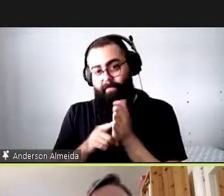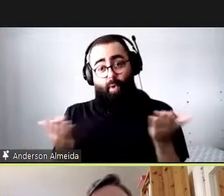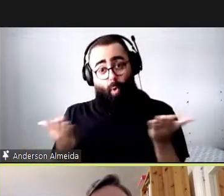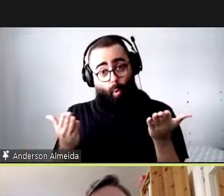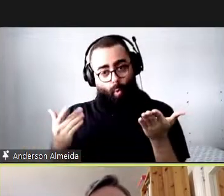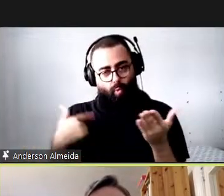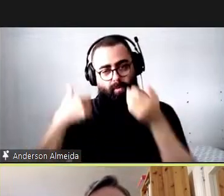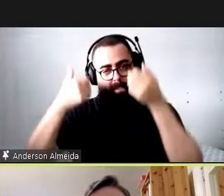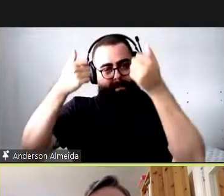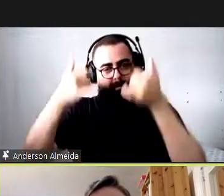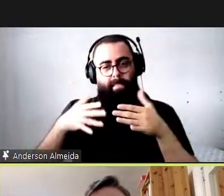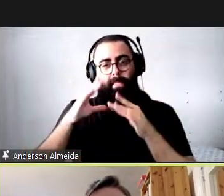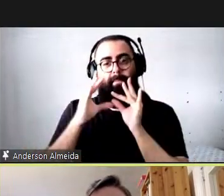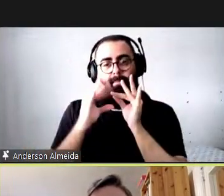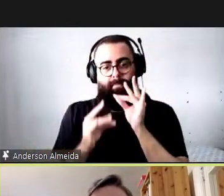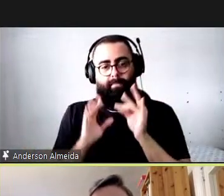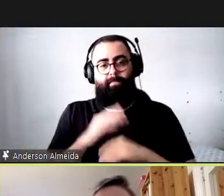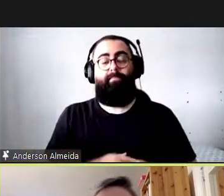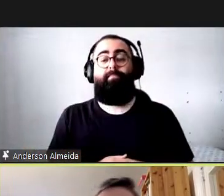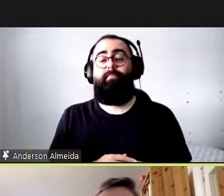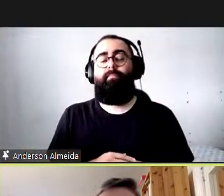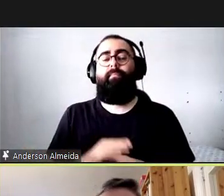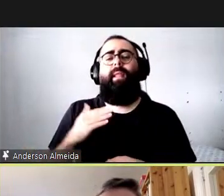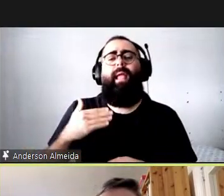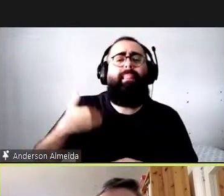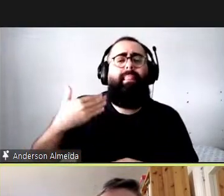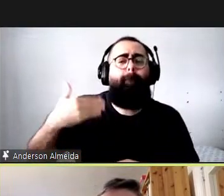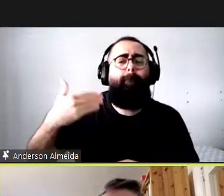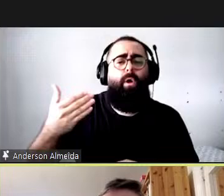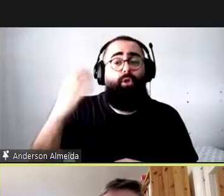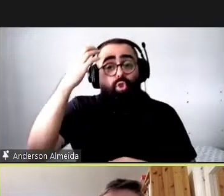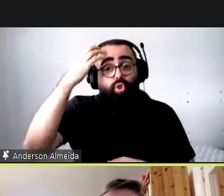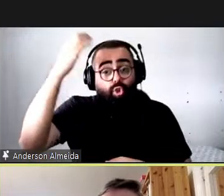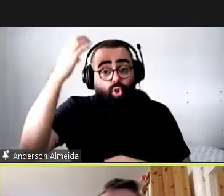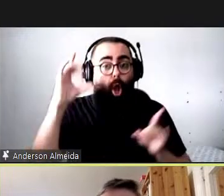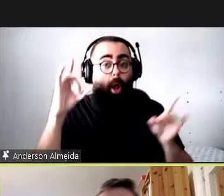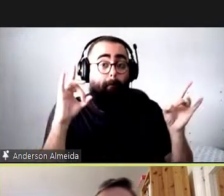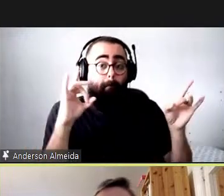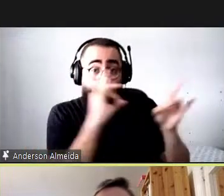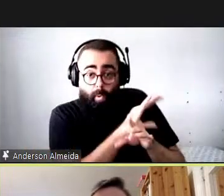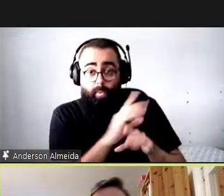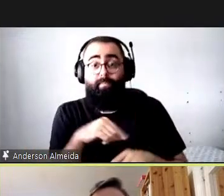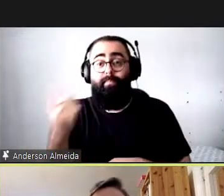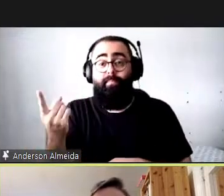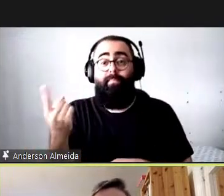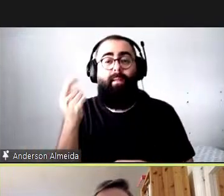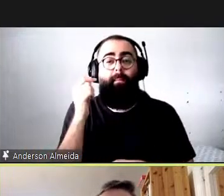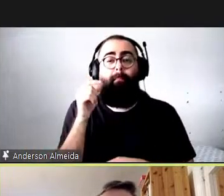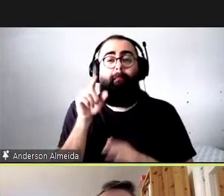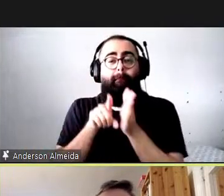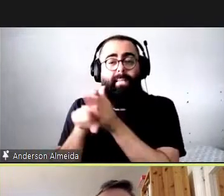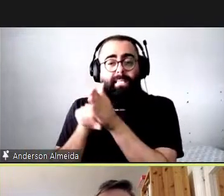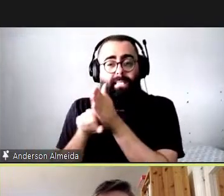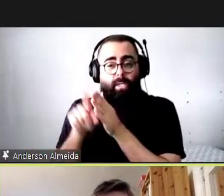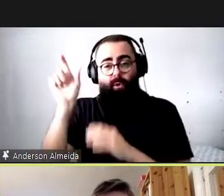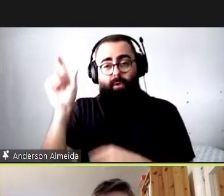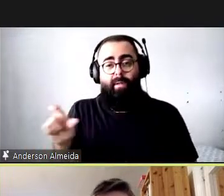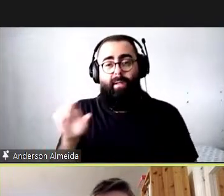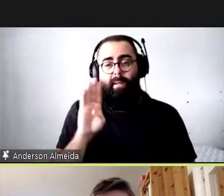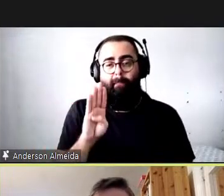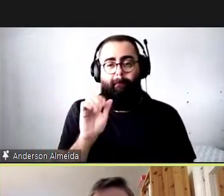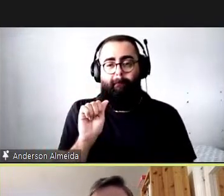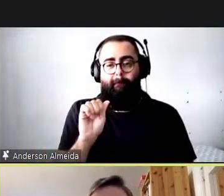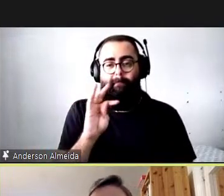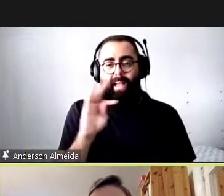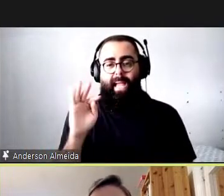Later on, Robin Battison observed that signs can also be different in terms of the orientation of the hand,